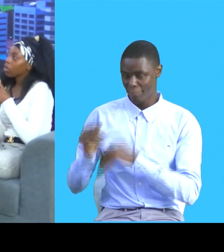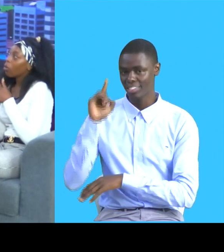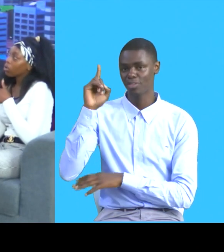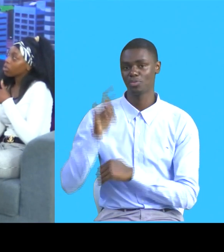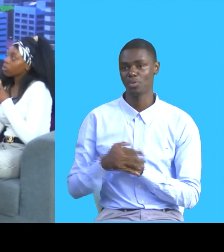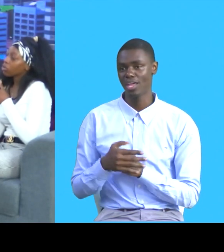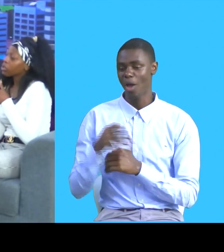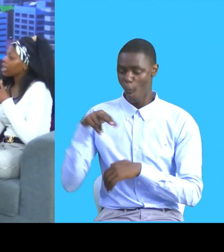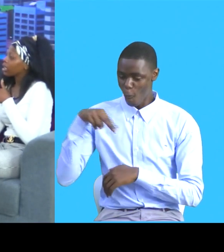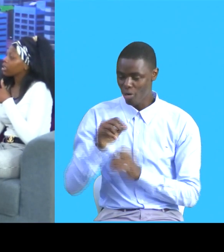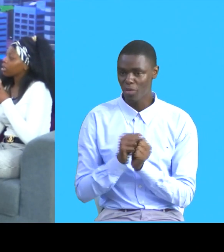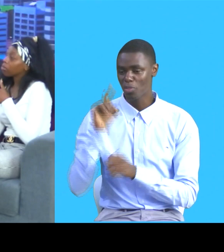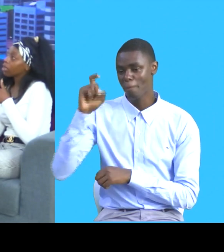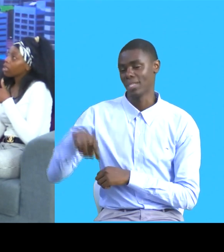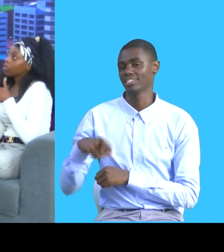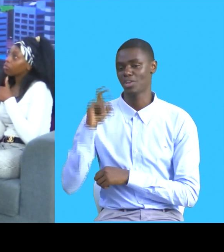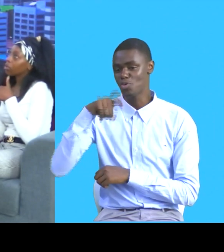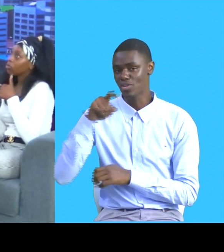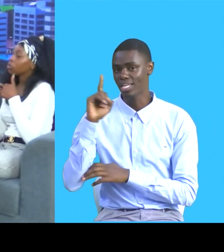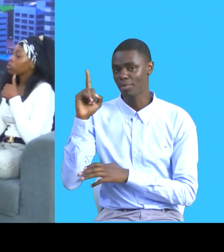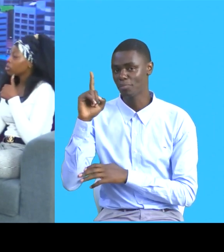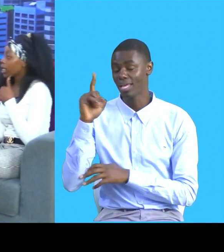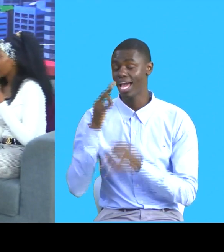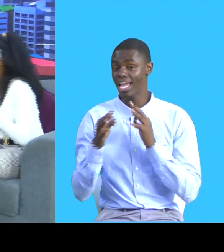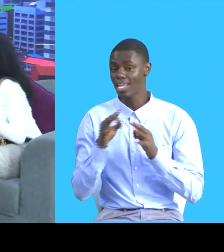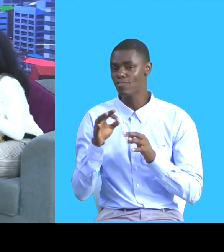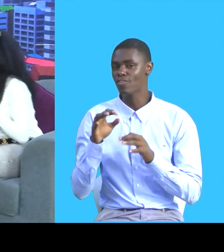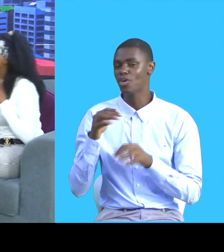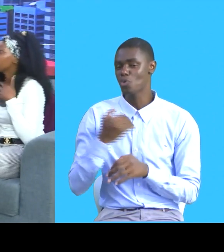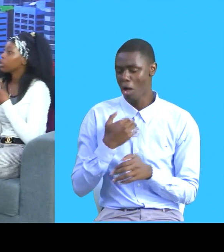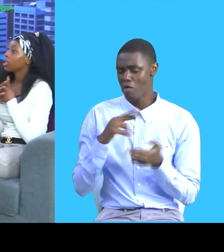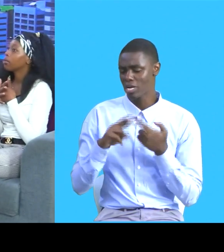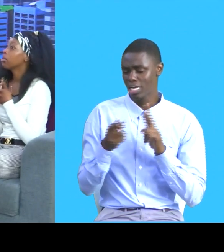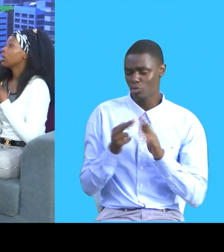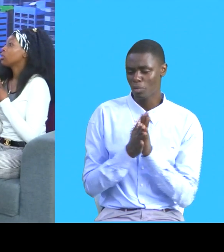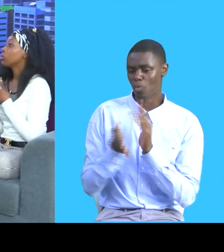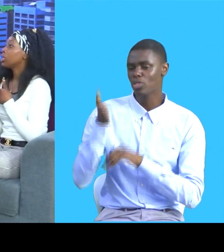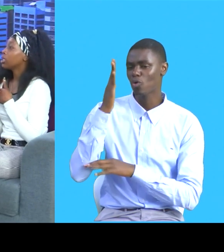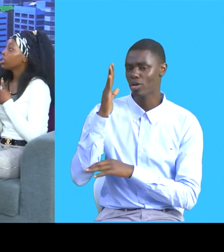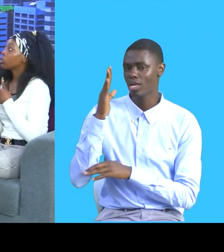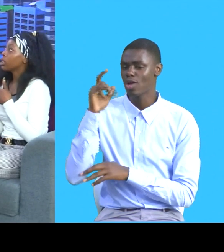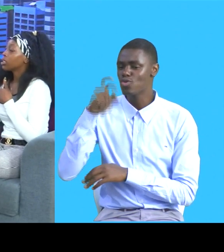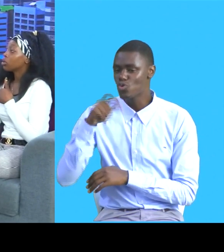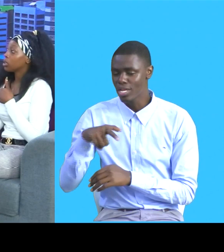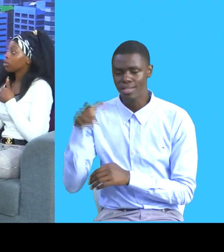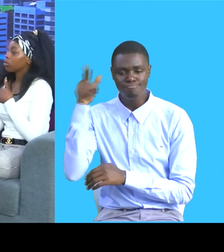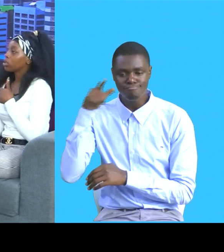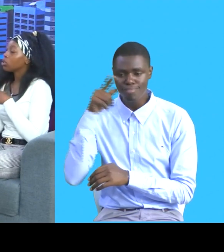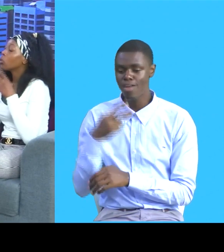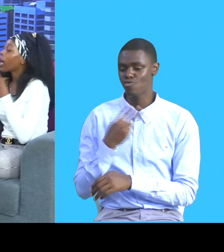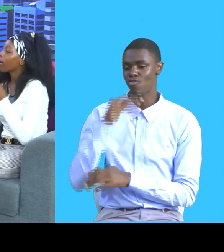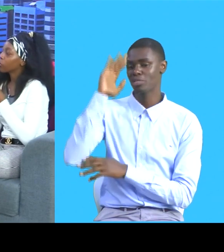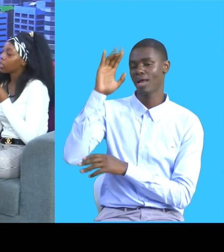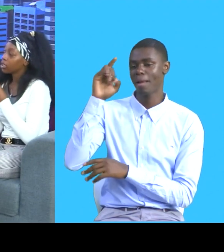him walking with you. You really need him. If you do really have a relationship with him, you need to listen to his voice.